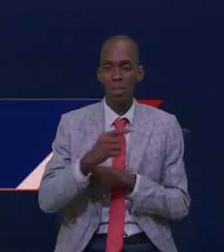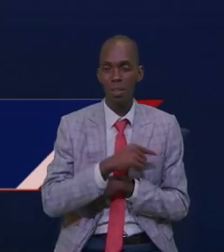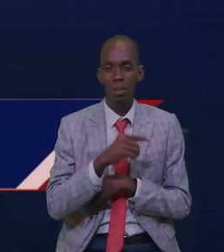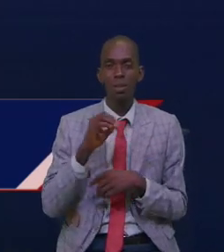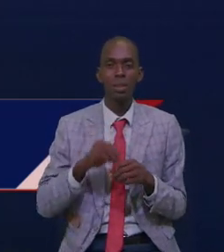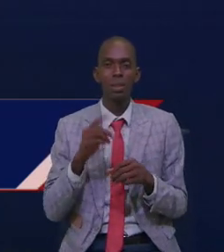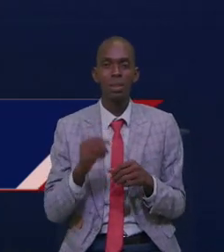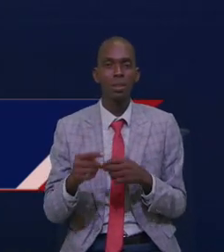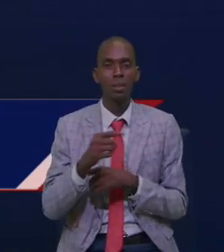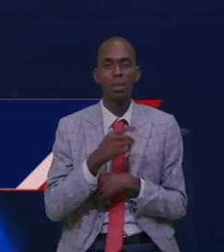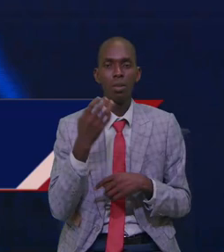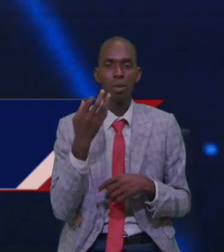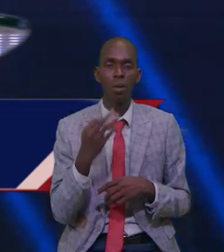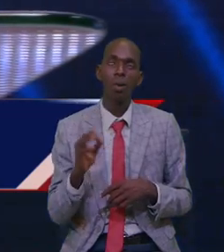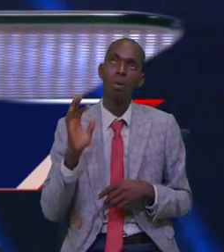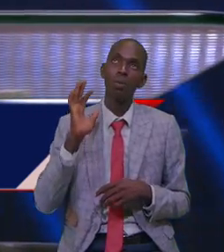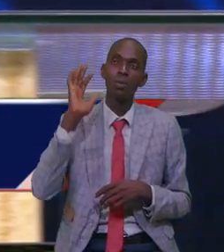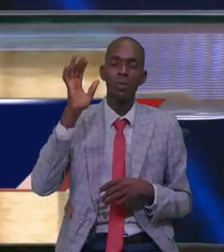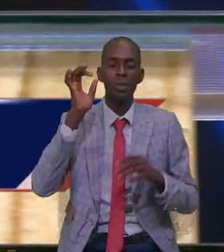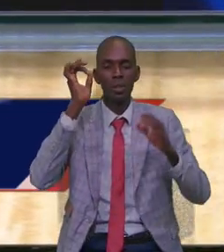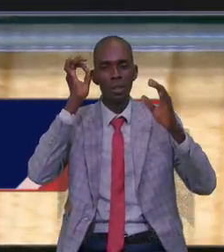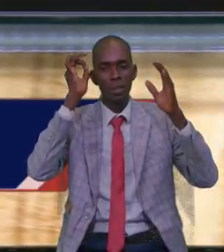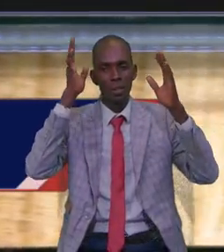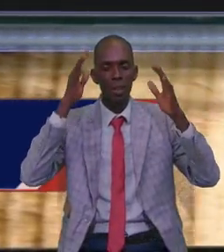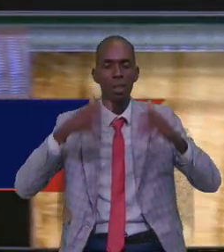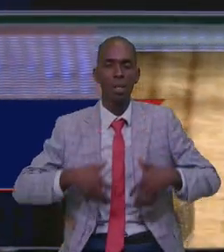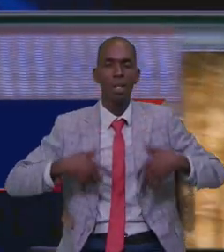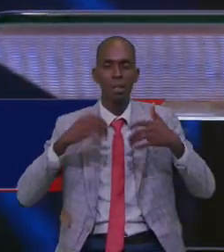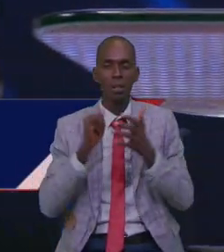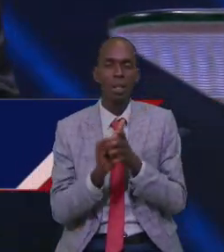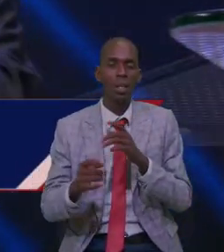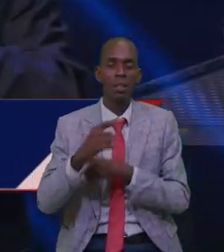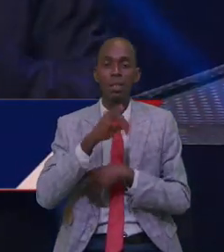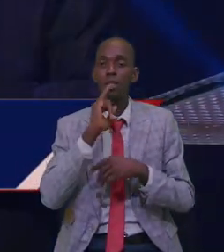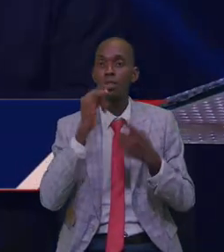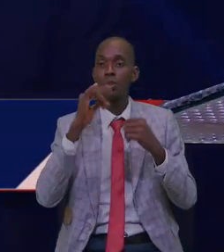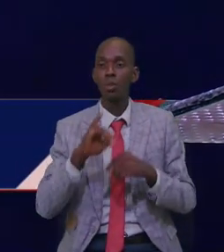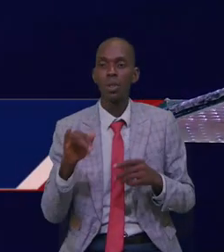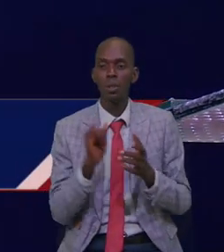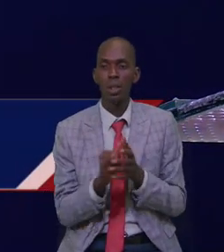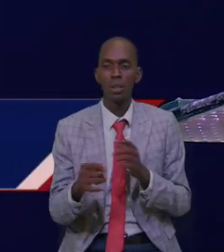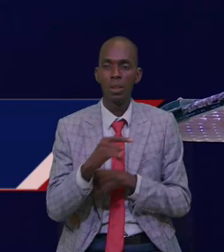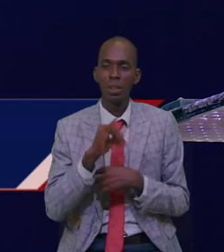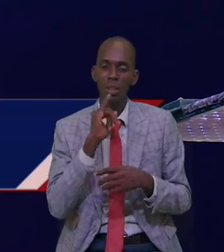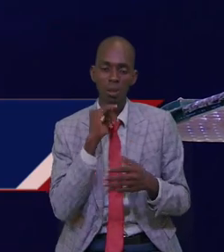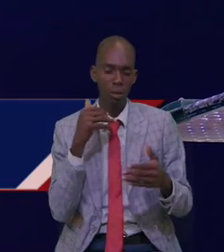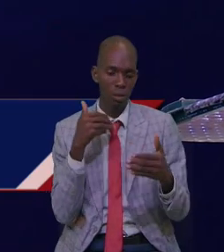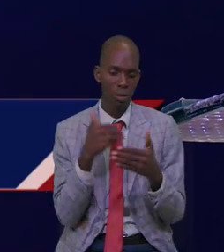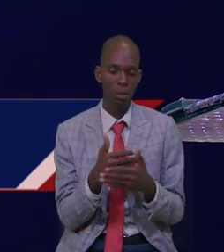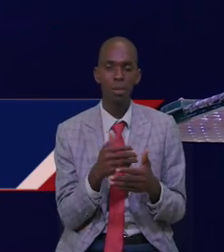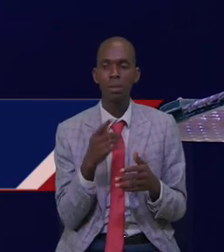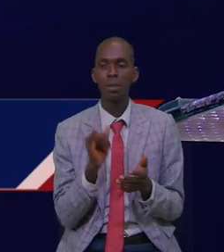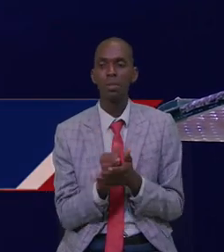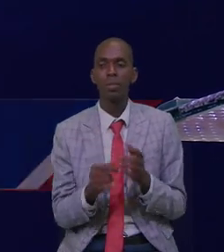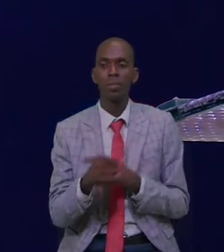in the day of his fierce anger. That day is coming, and that day is approaching. That day is